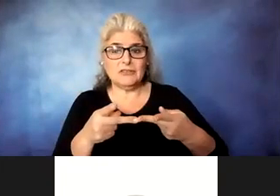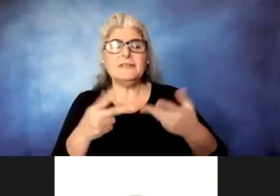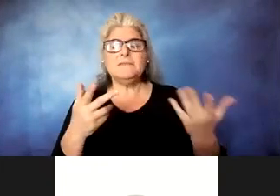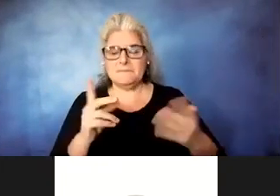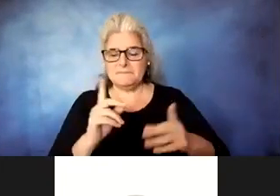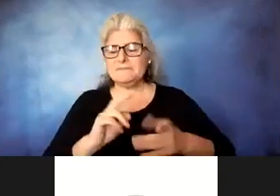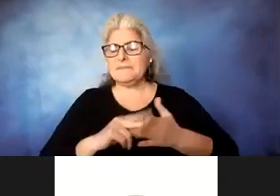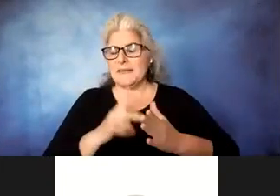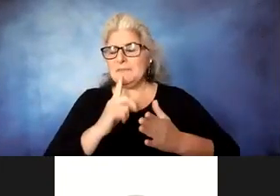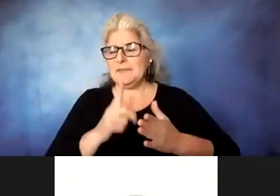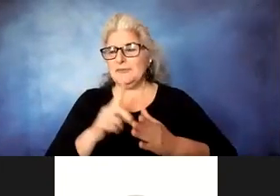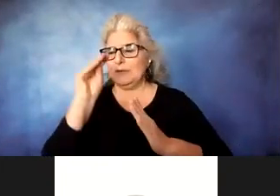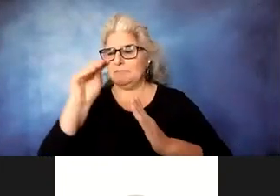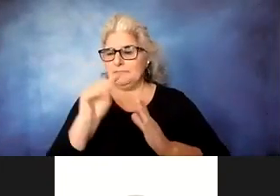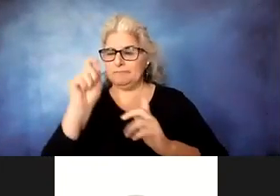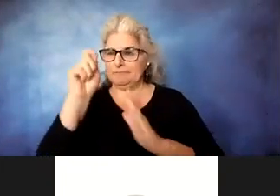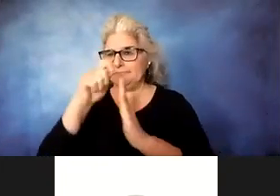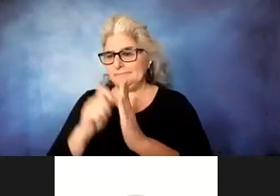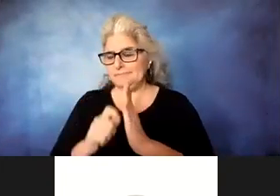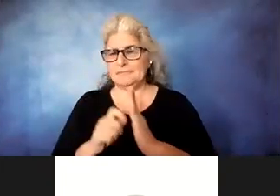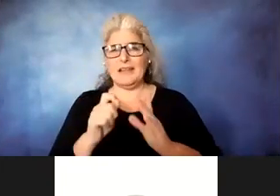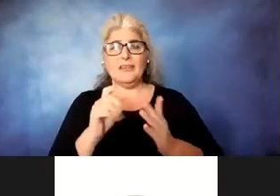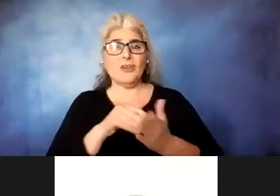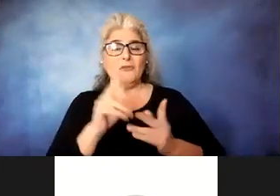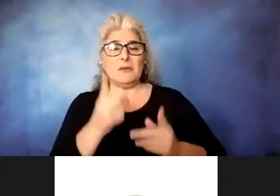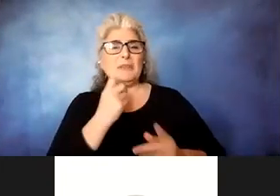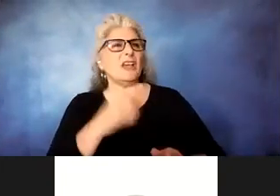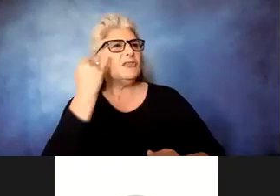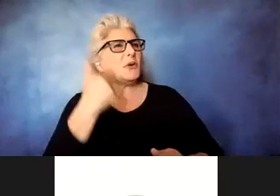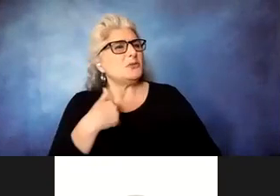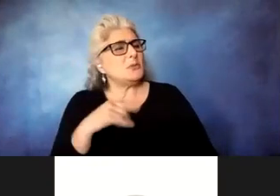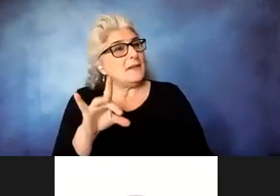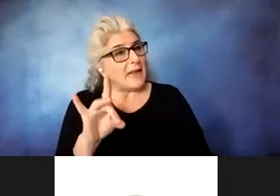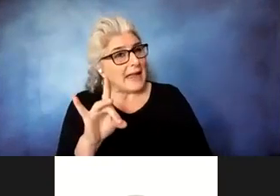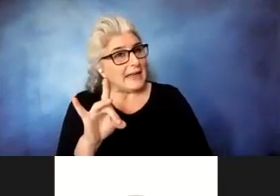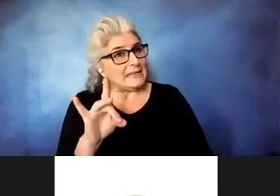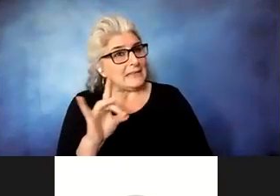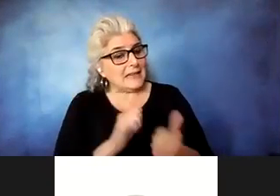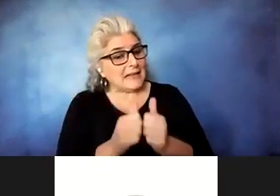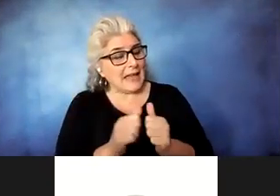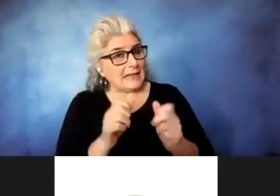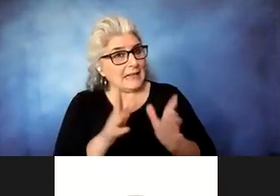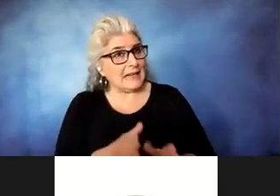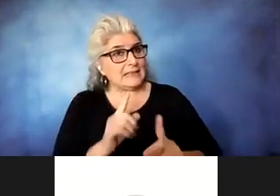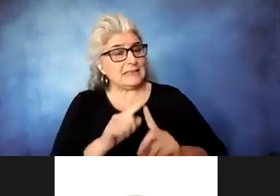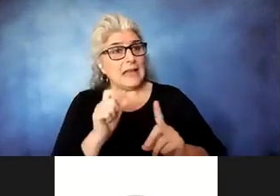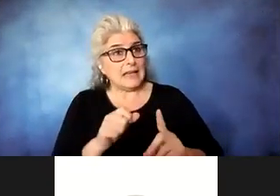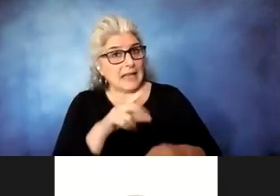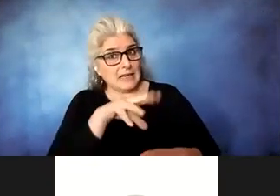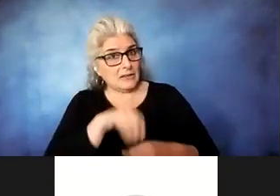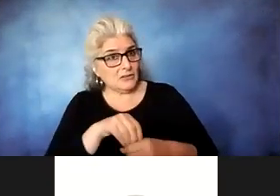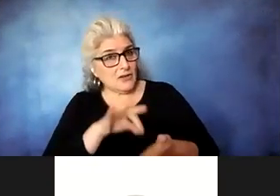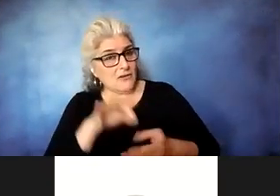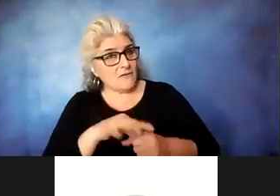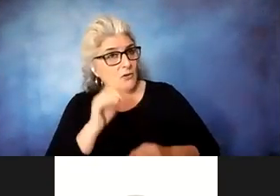of 5 of them. So a question that I often get is, if there's 8 candidates running, can I rank all 8 candidates? The answer is no, you can only rank